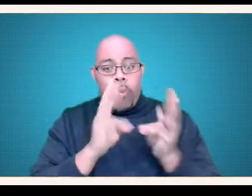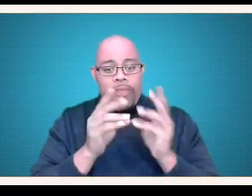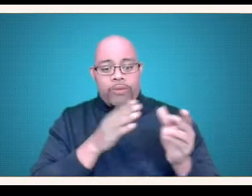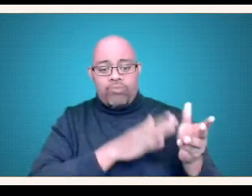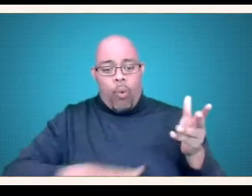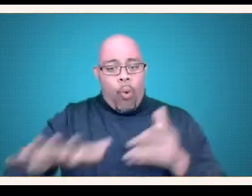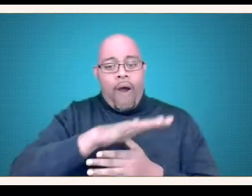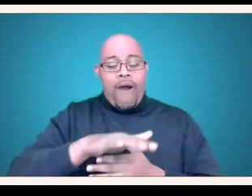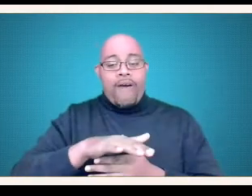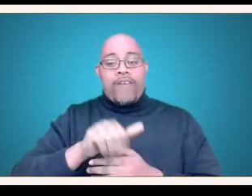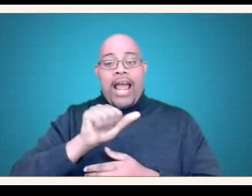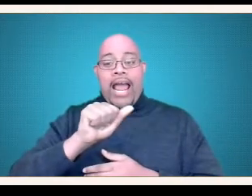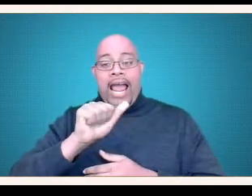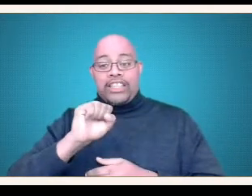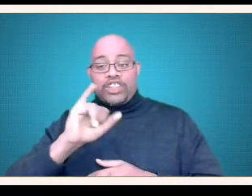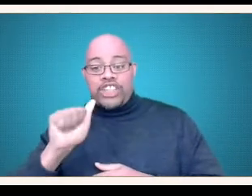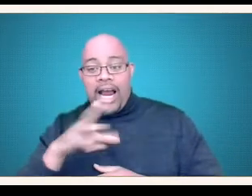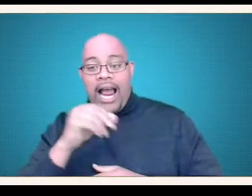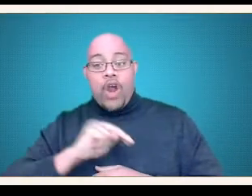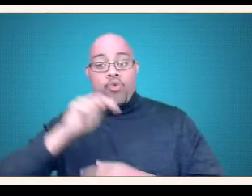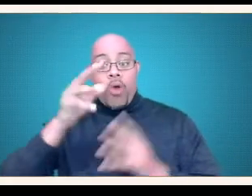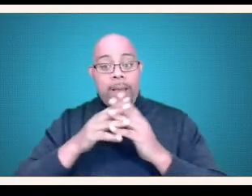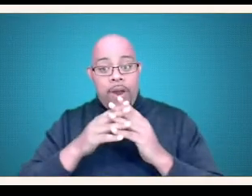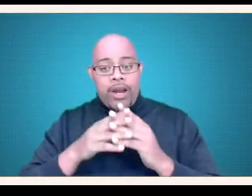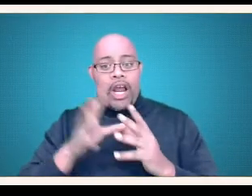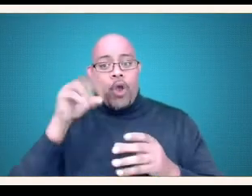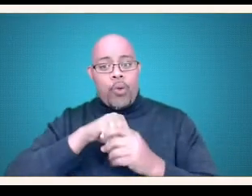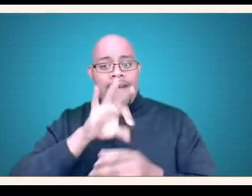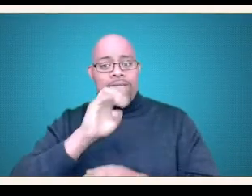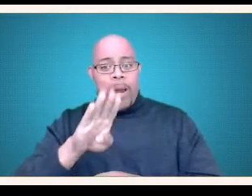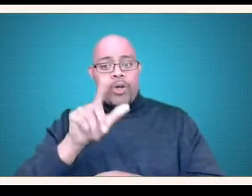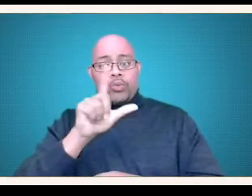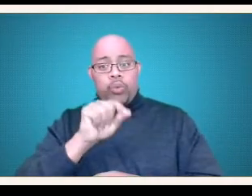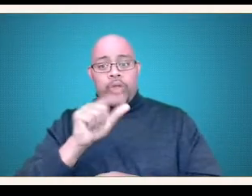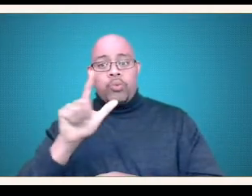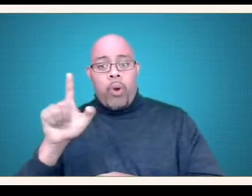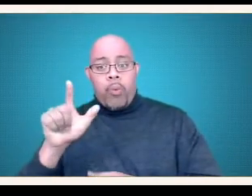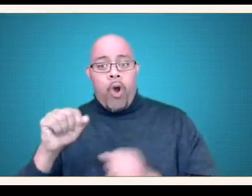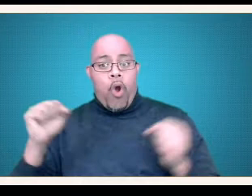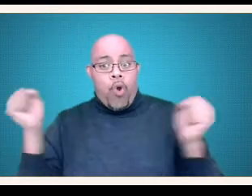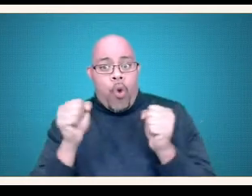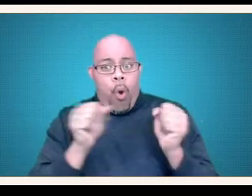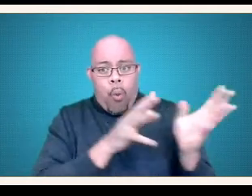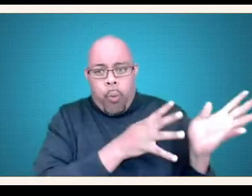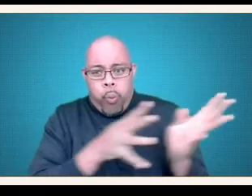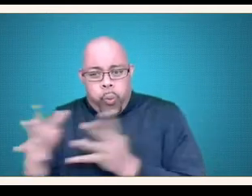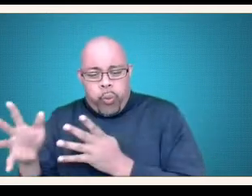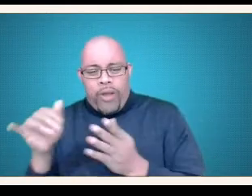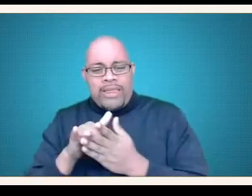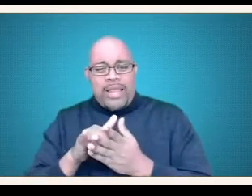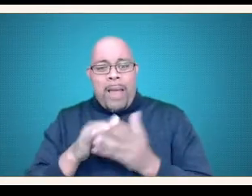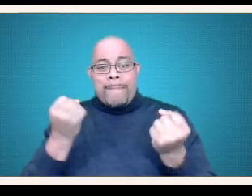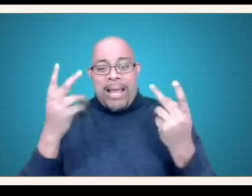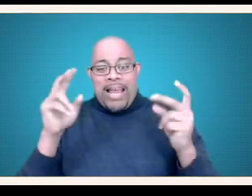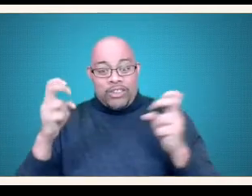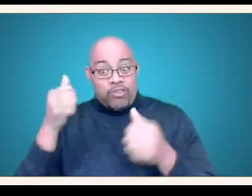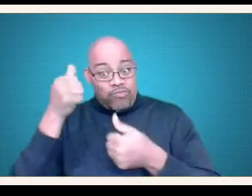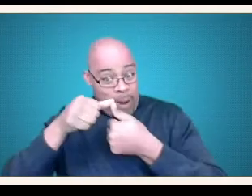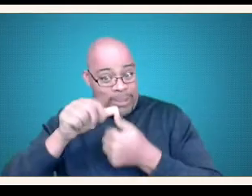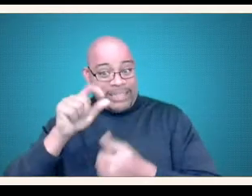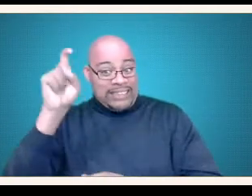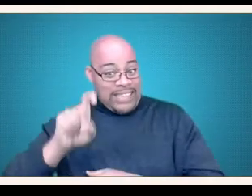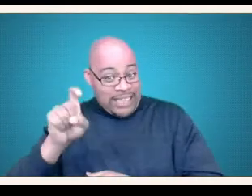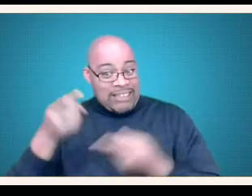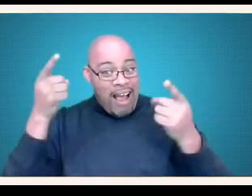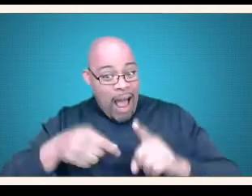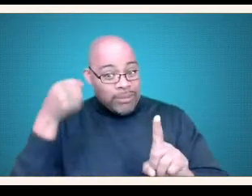winter weather across parts of Asia and North America, including the February 2021 North American cold wave that caused many issues,